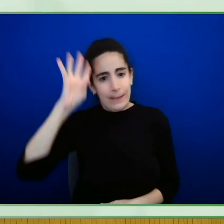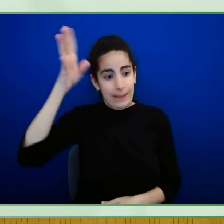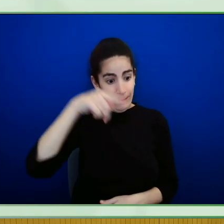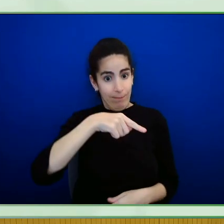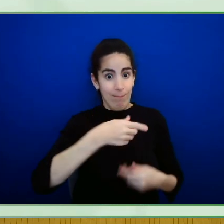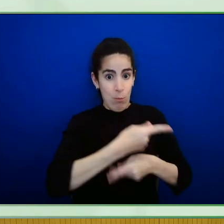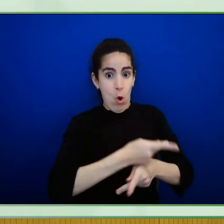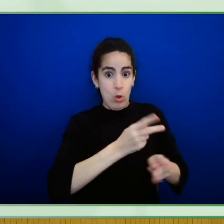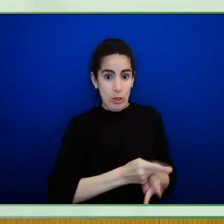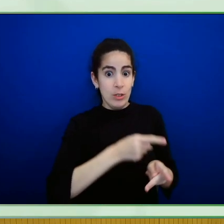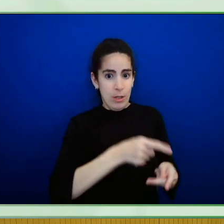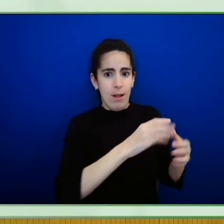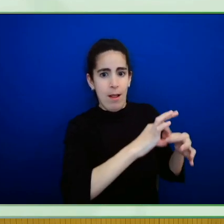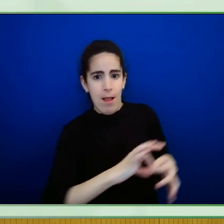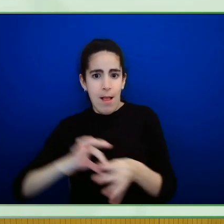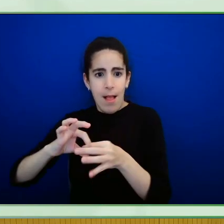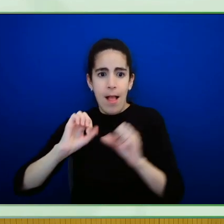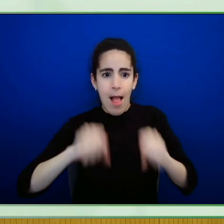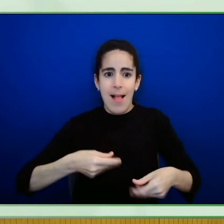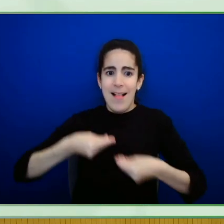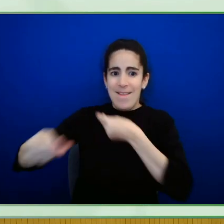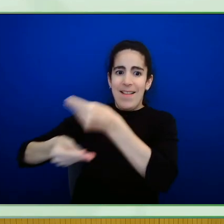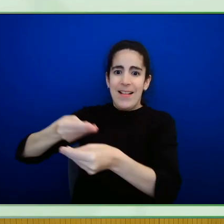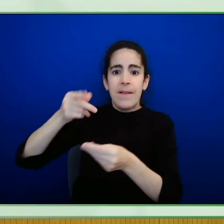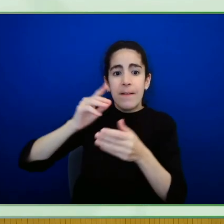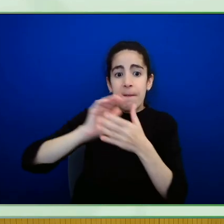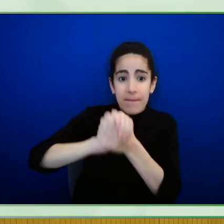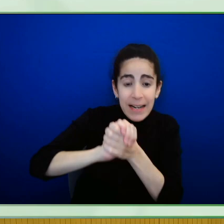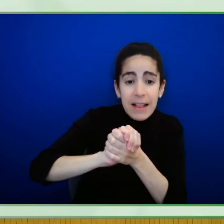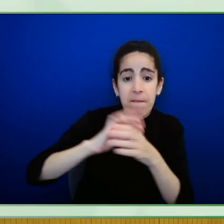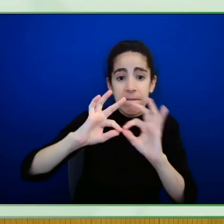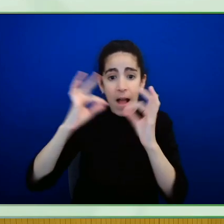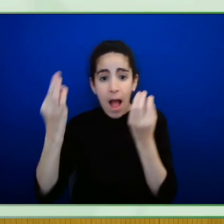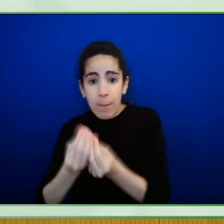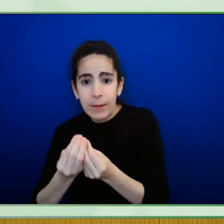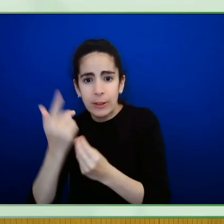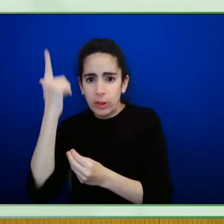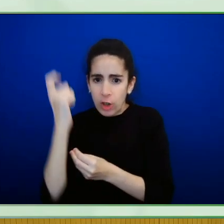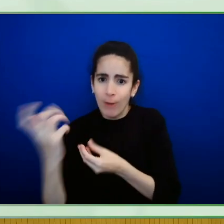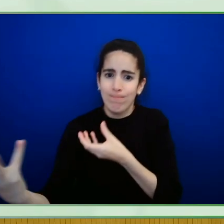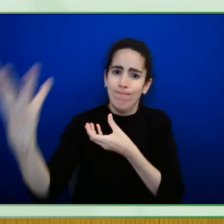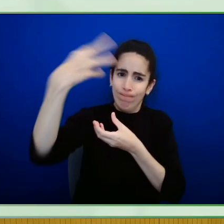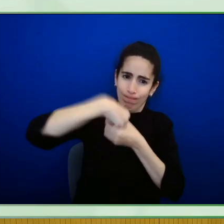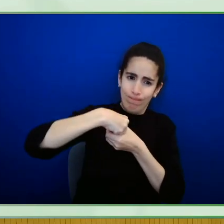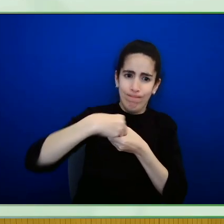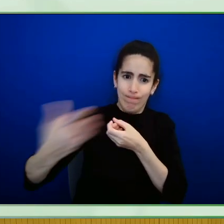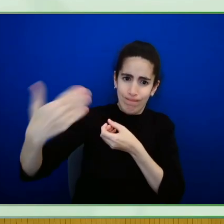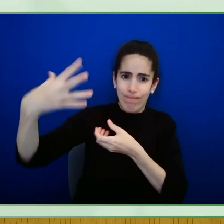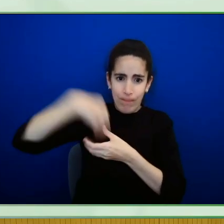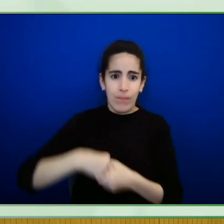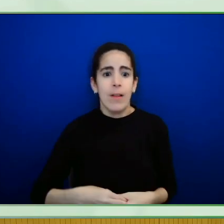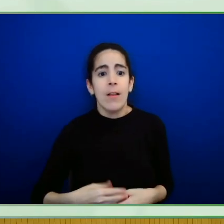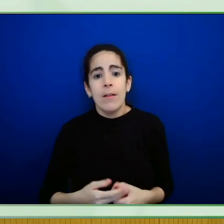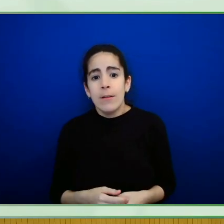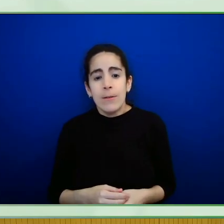and family in our beginnings. Our next steps is not getting in love with our solution. We